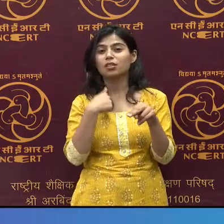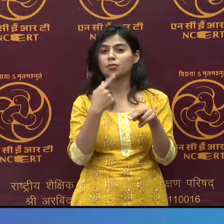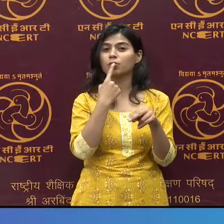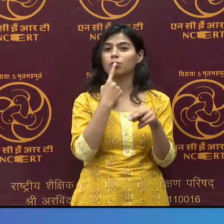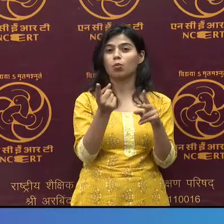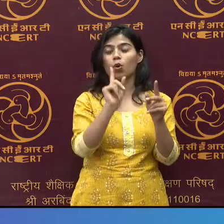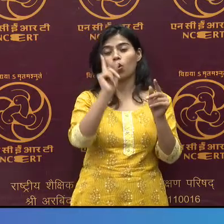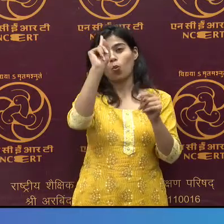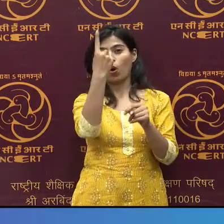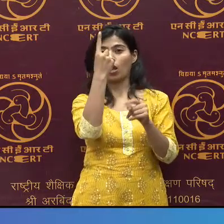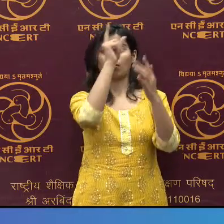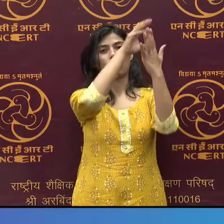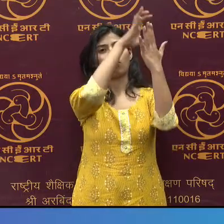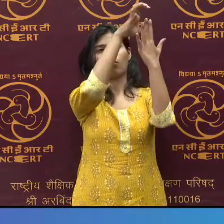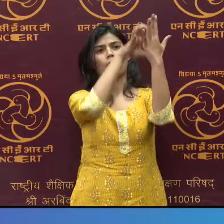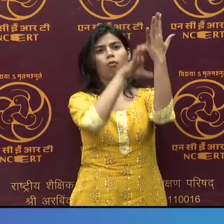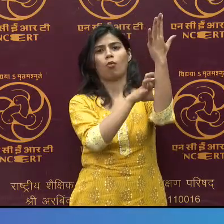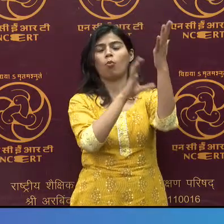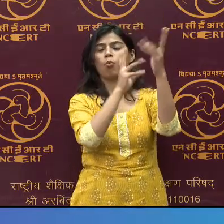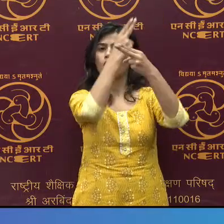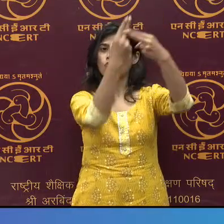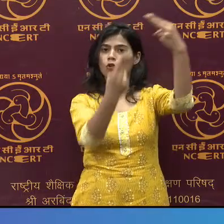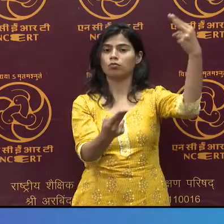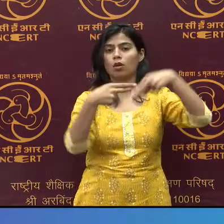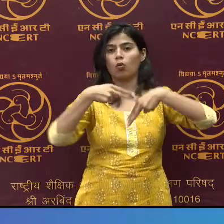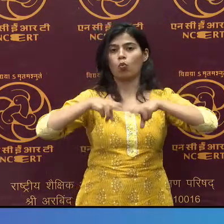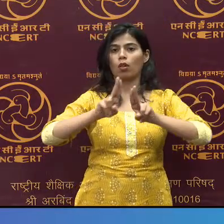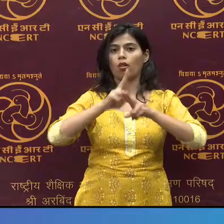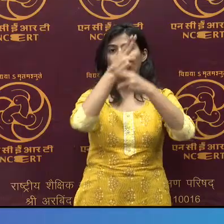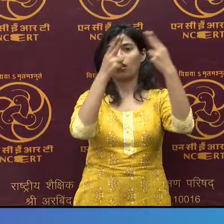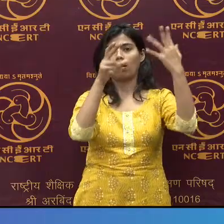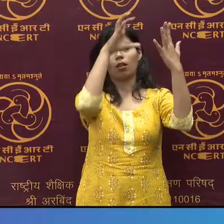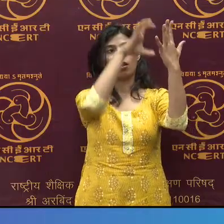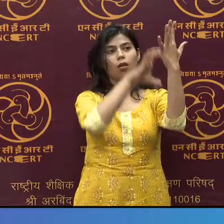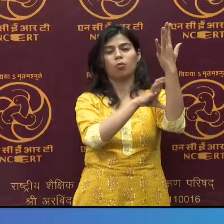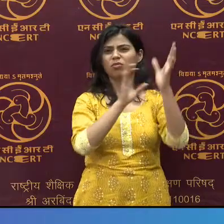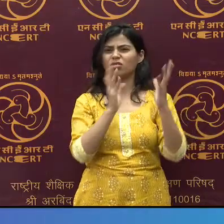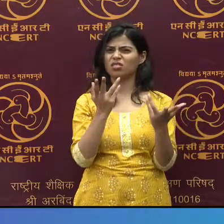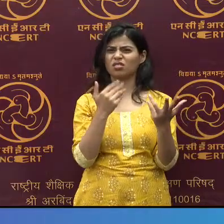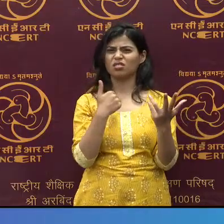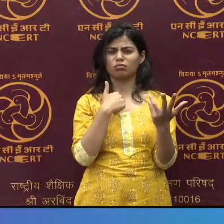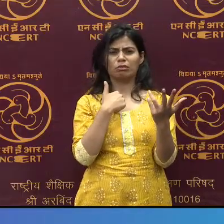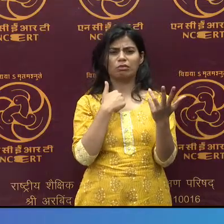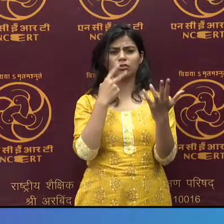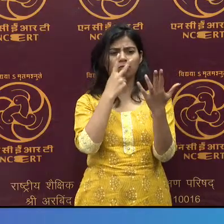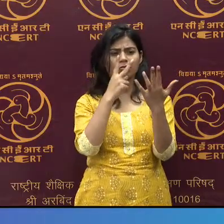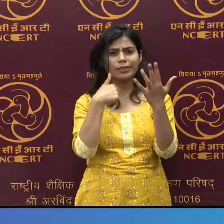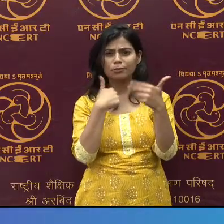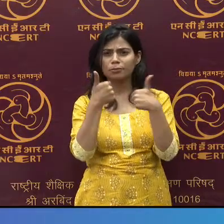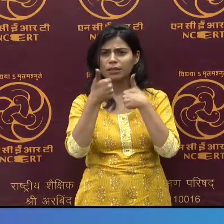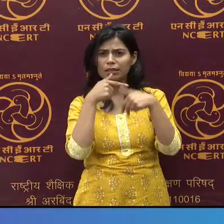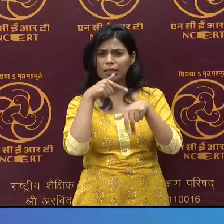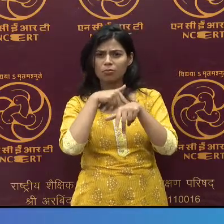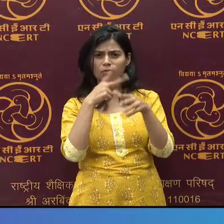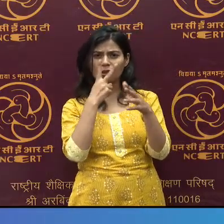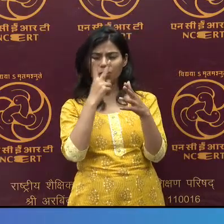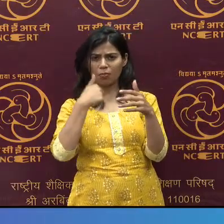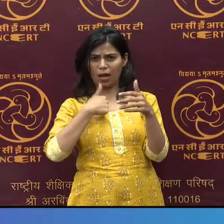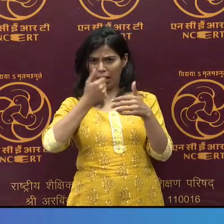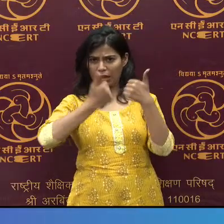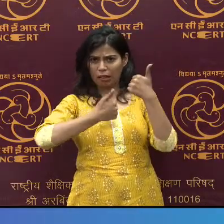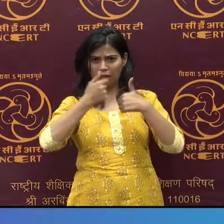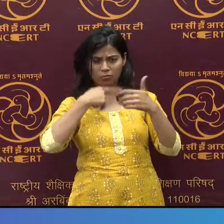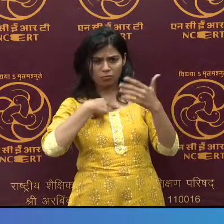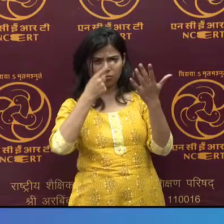in that one paragraph. So the person who is reading will say, oh, itna bada paragraph hai. No. Not to be